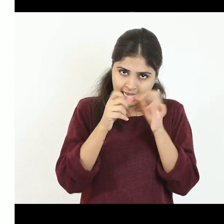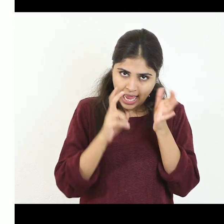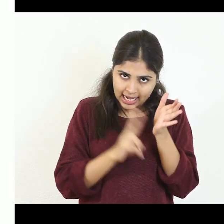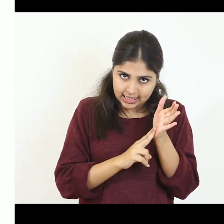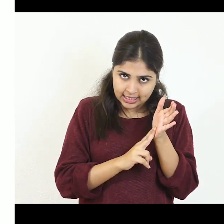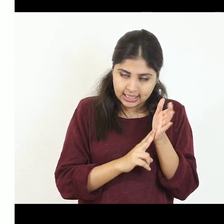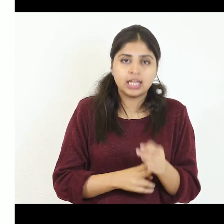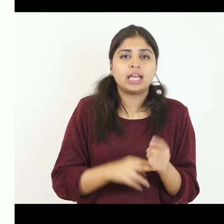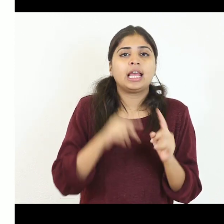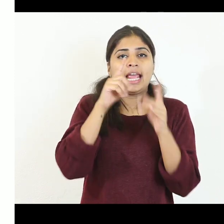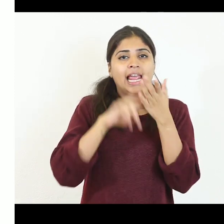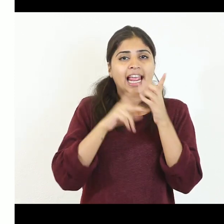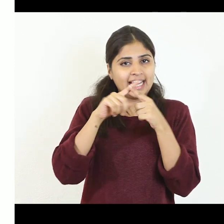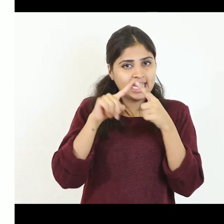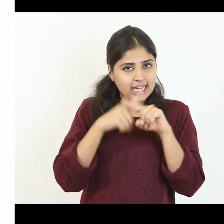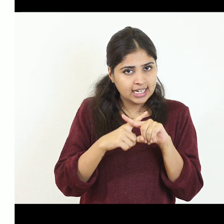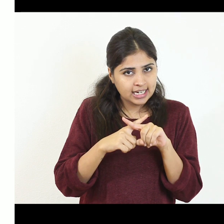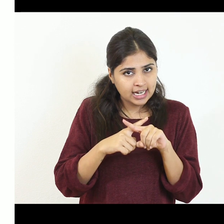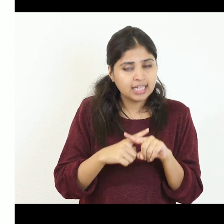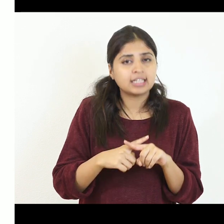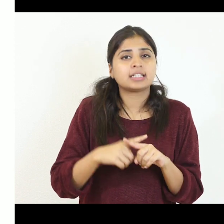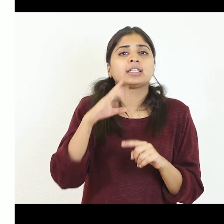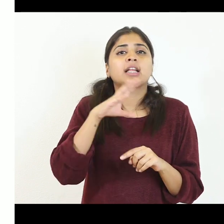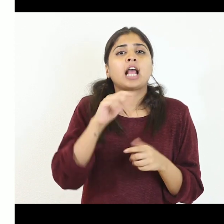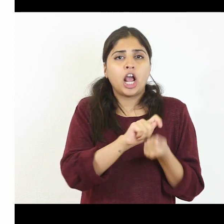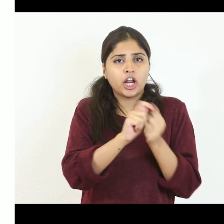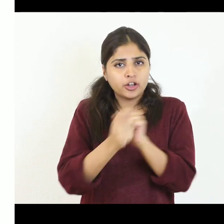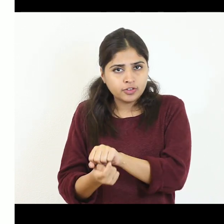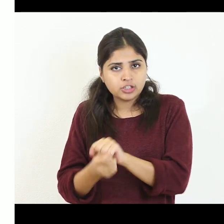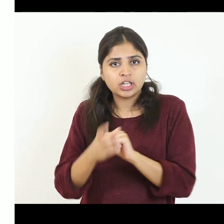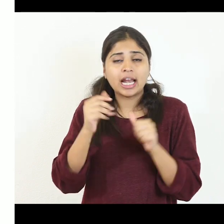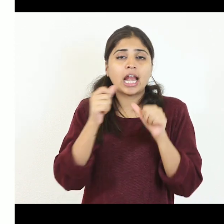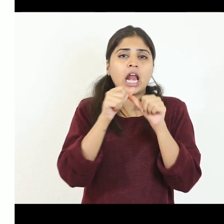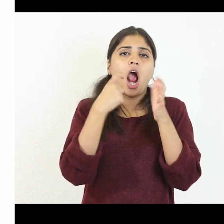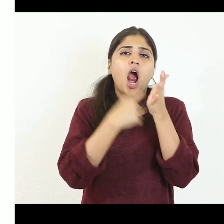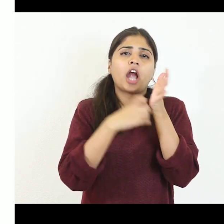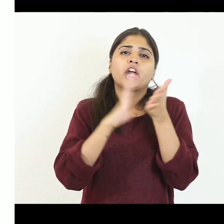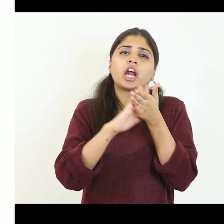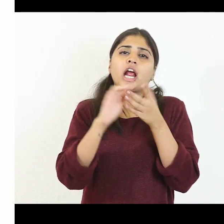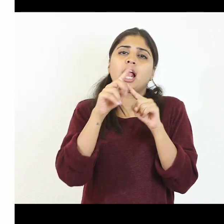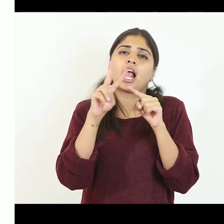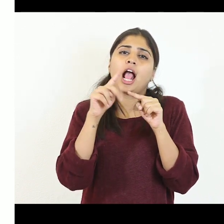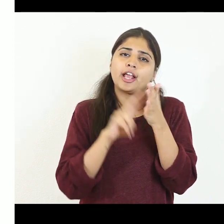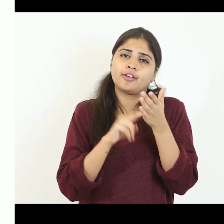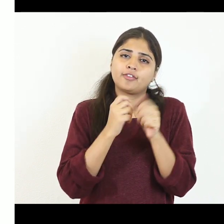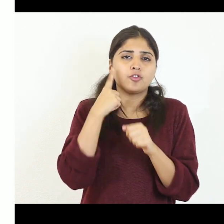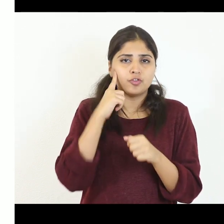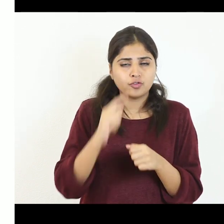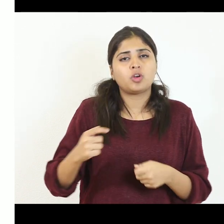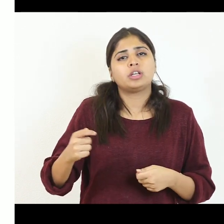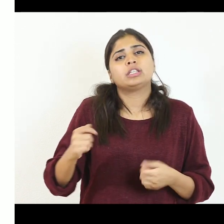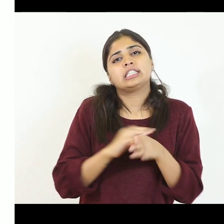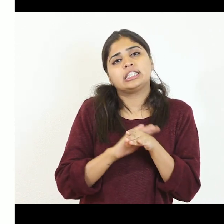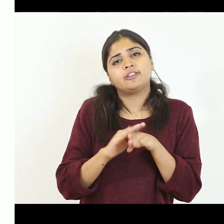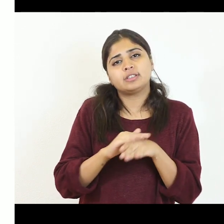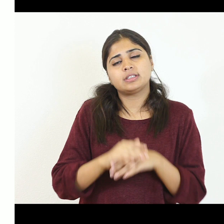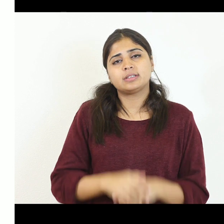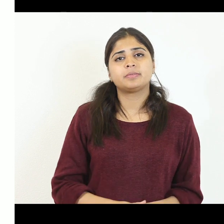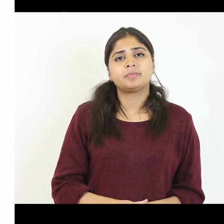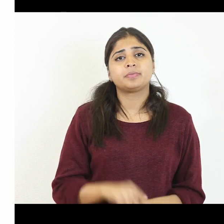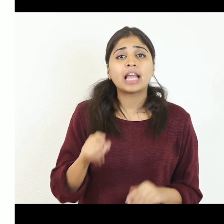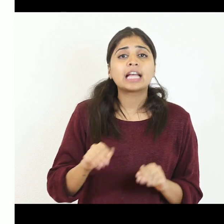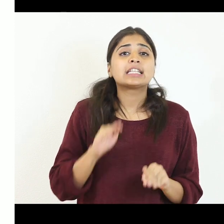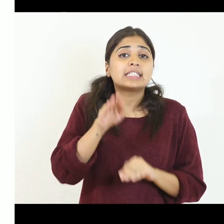archiving services for organization. The steps involved in the OCR are scanning